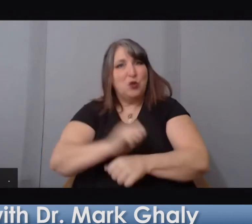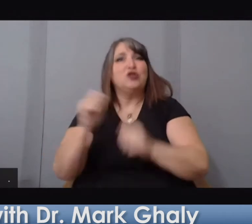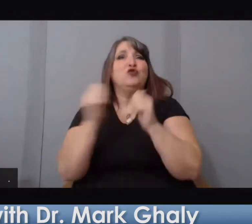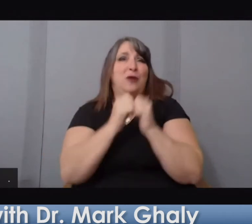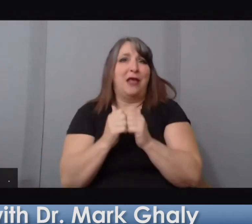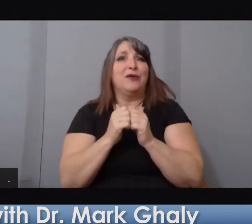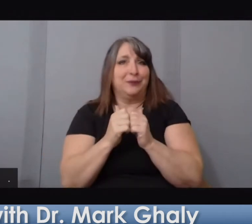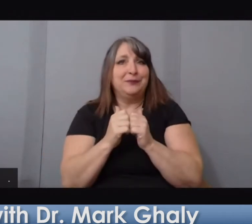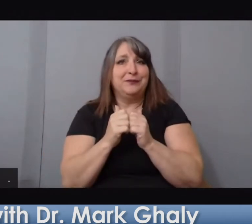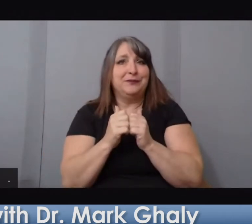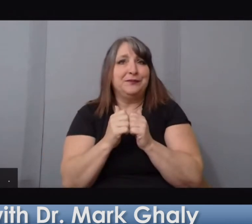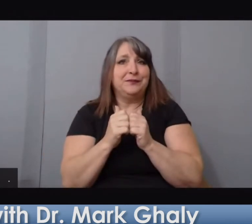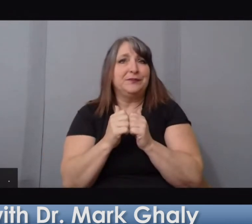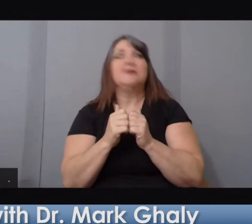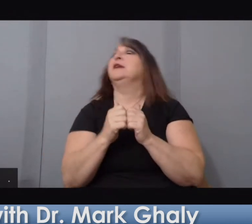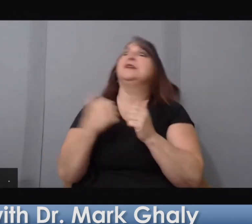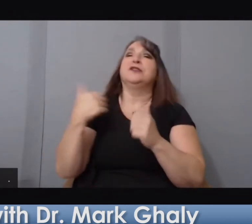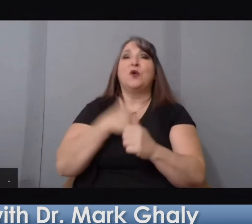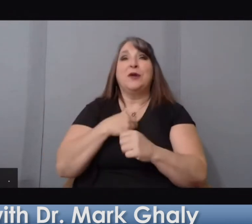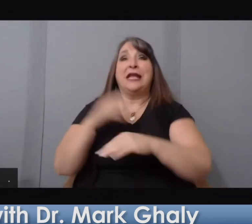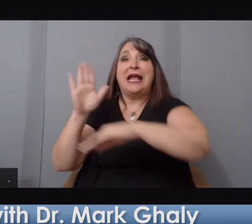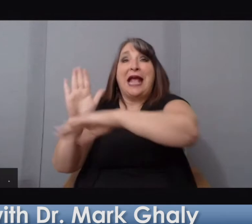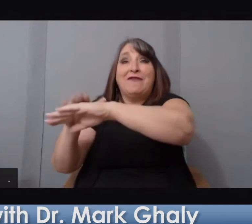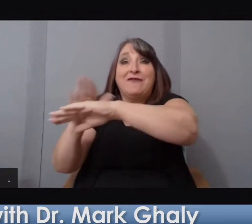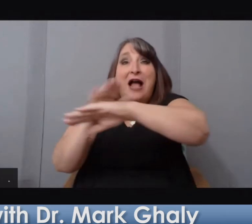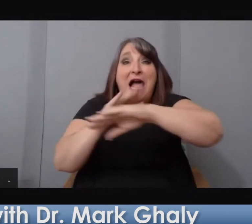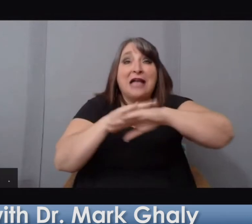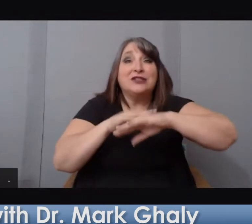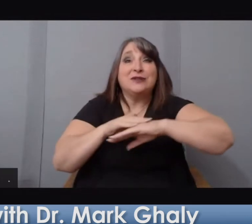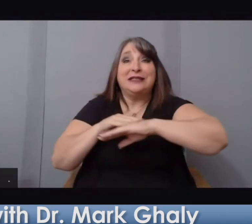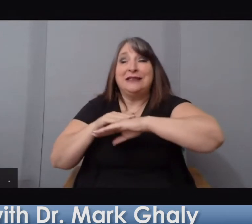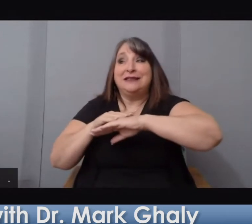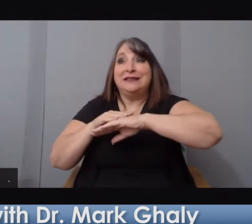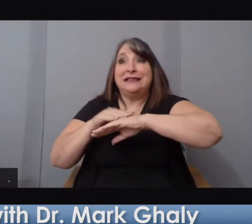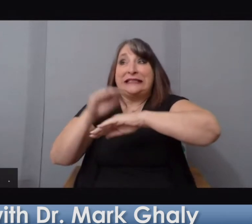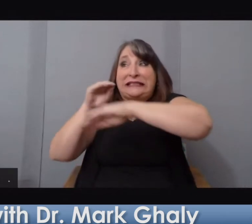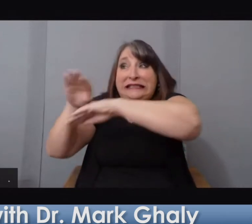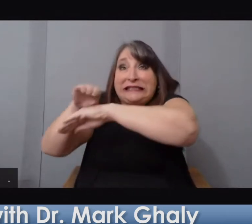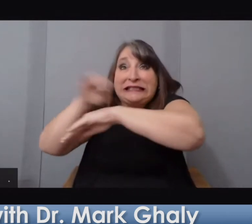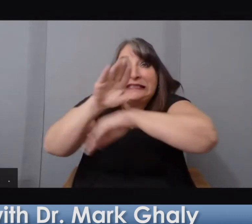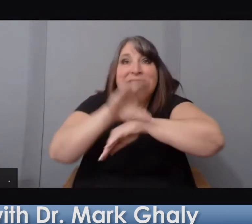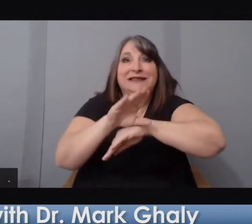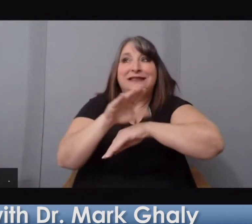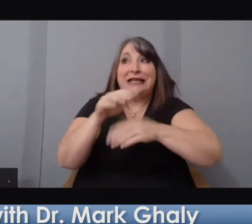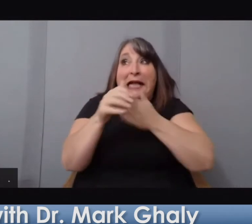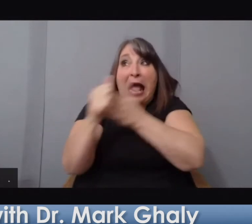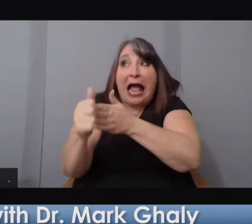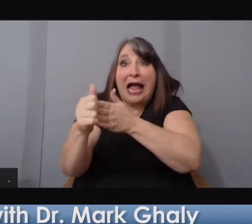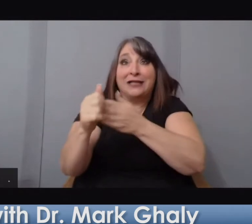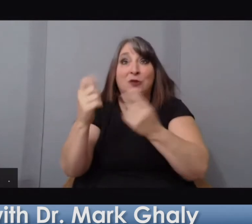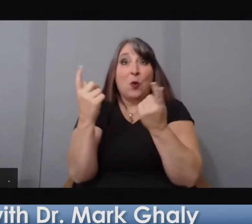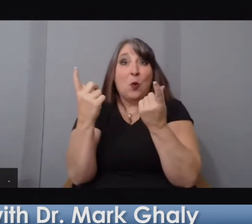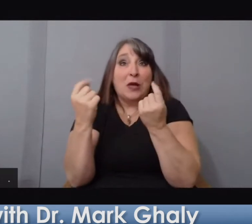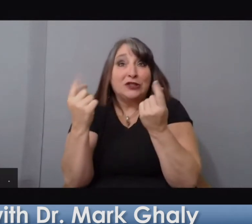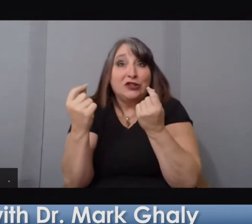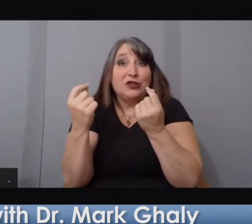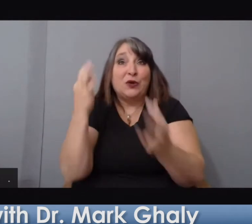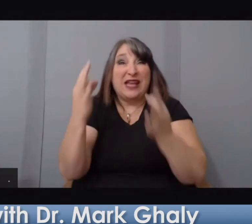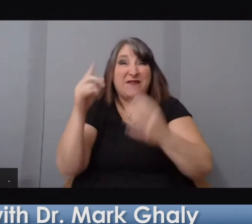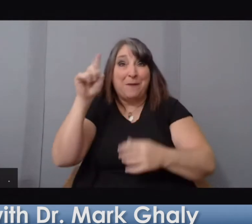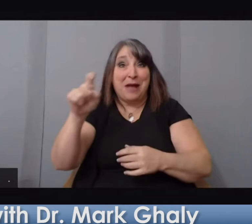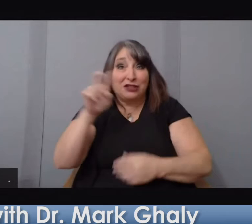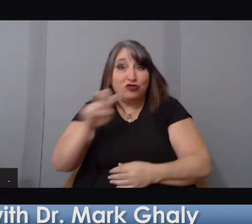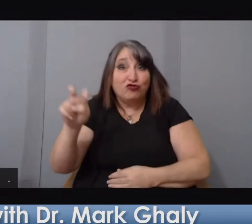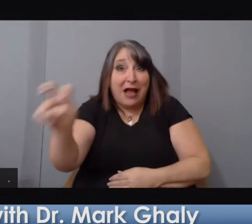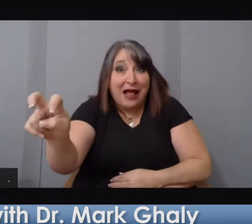and putting out an advisory, a strong urge guidance on what to do when traveling, but first